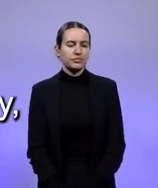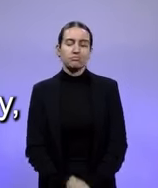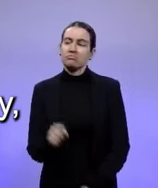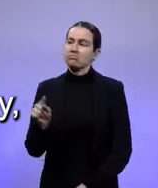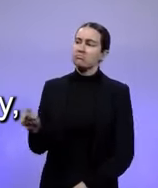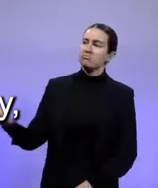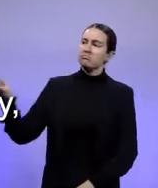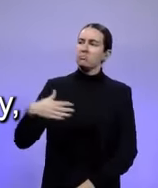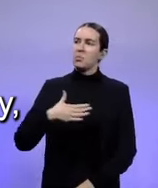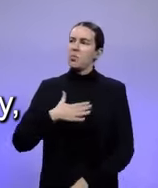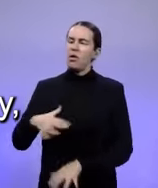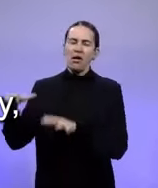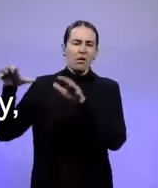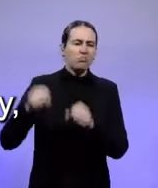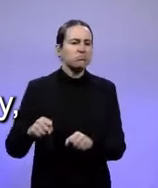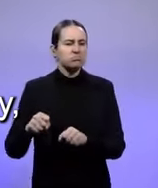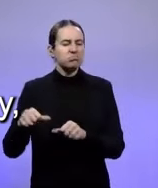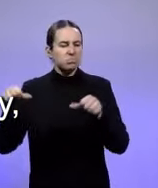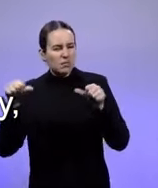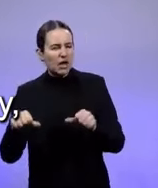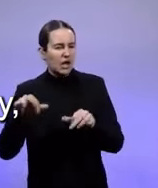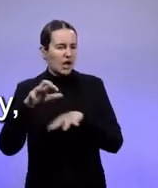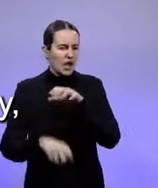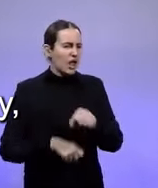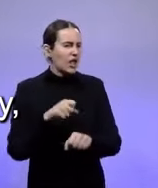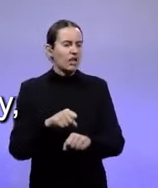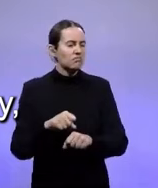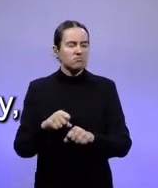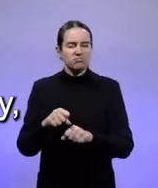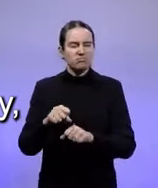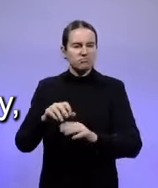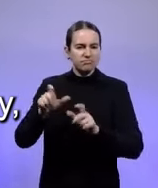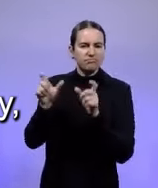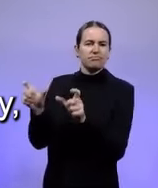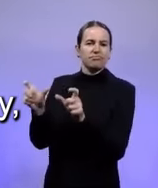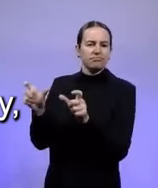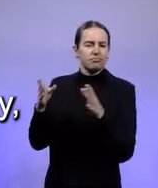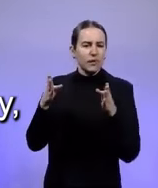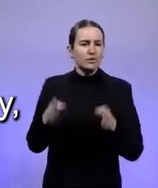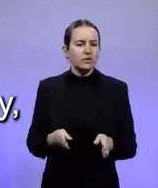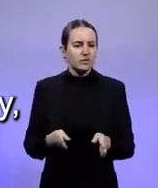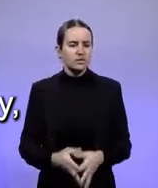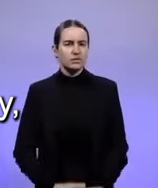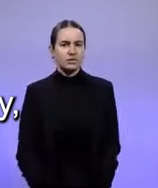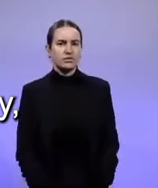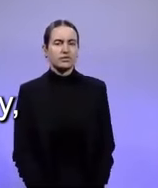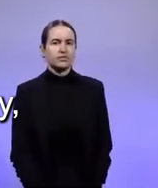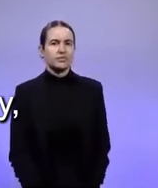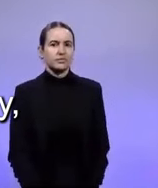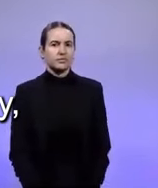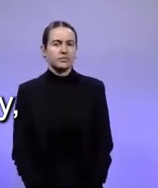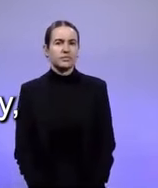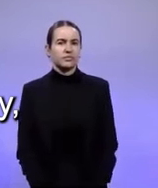The potential of Europe, economic, financial, demographic, moral, is greater than